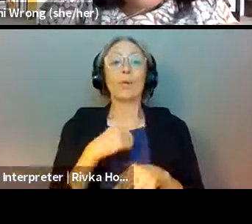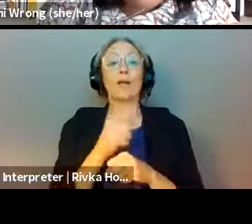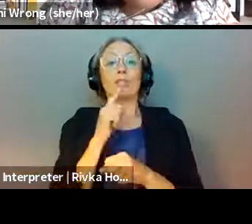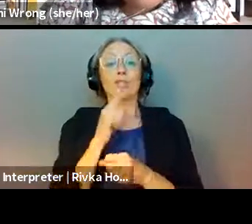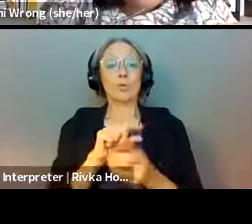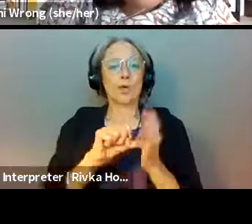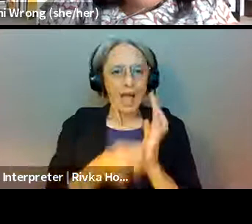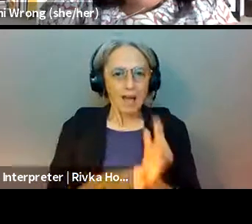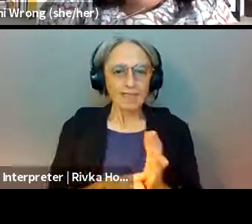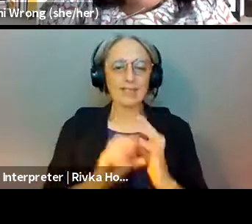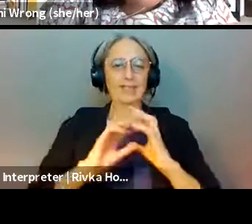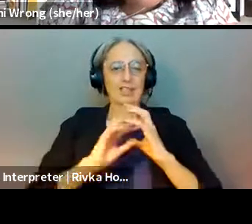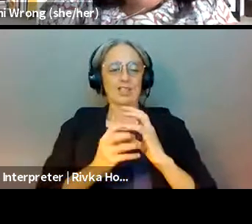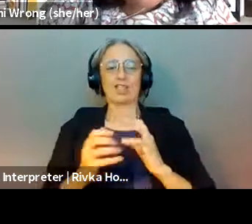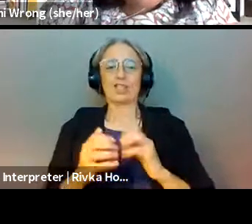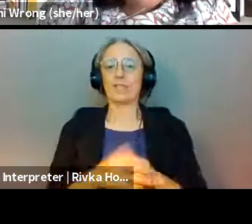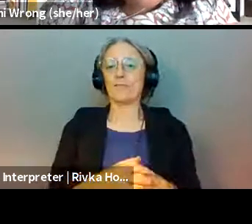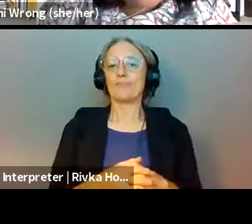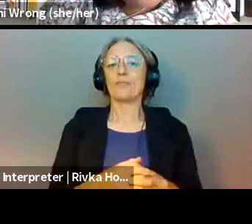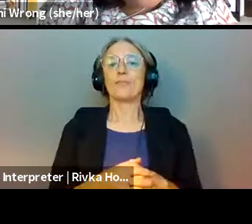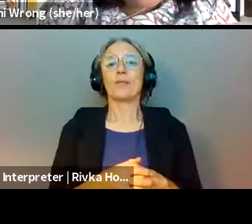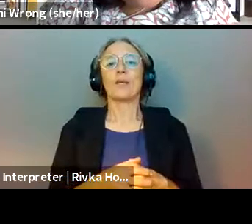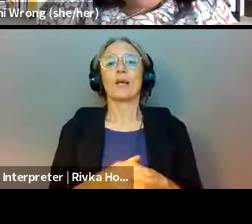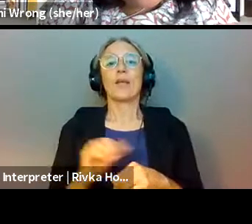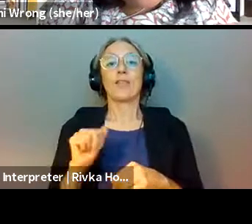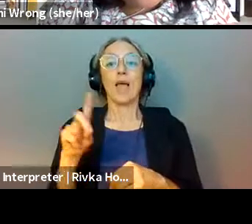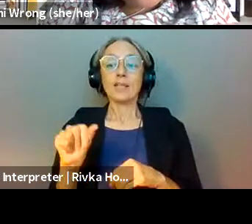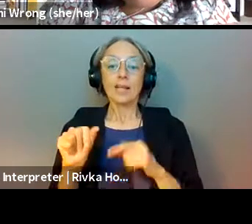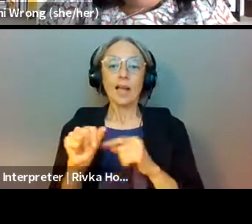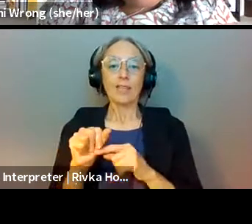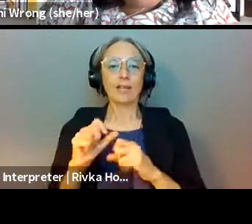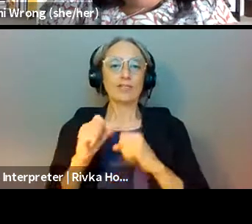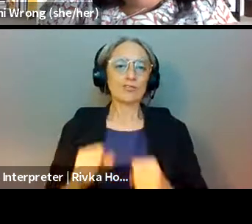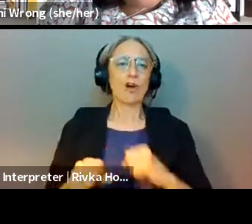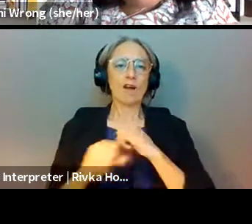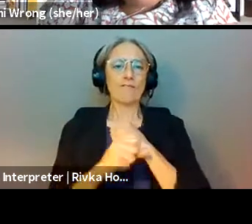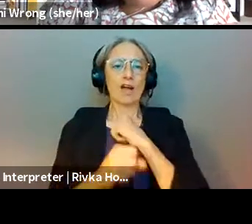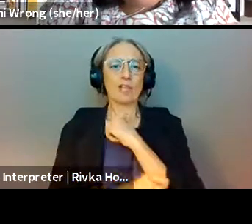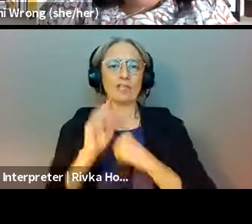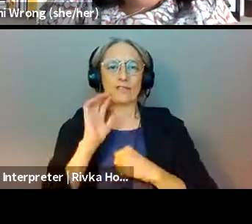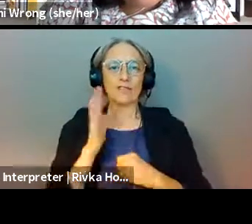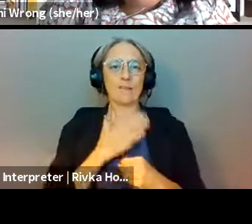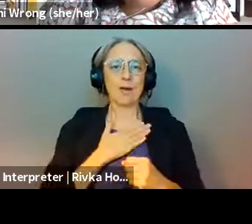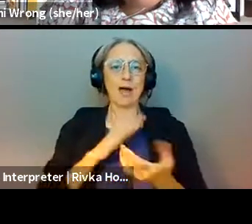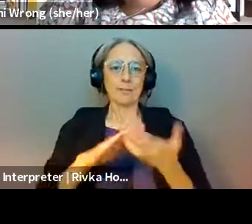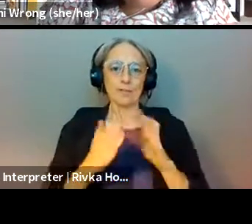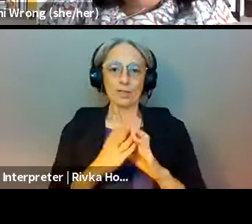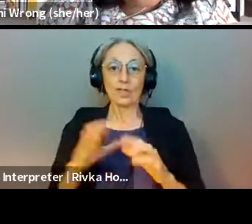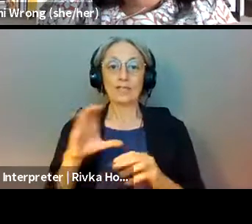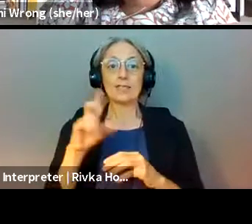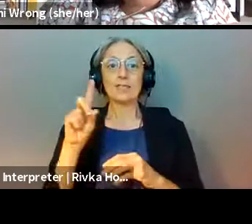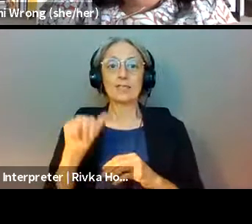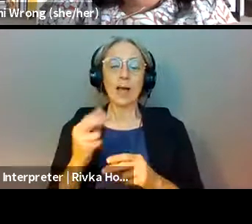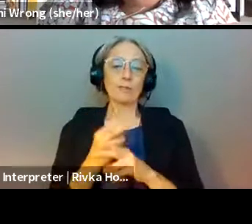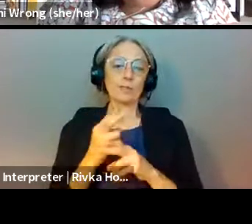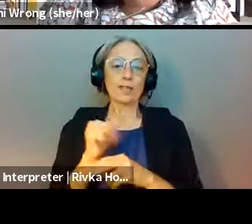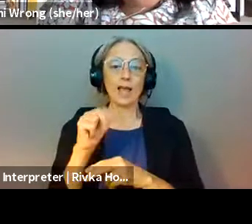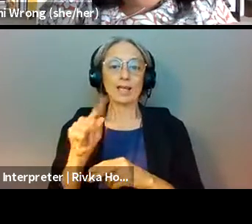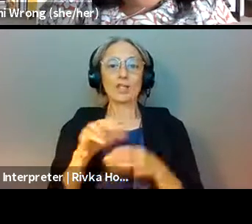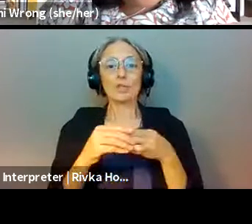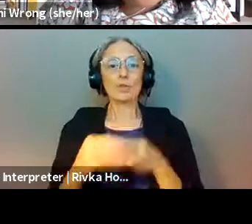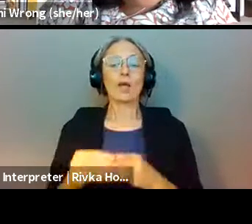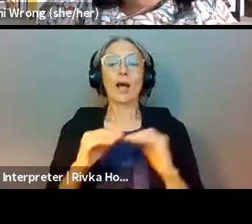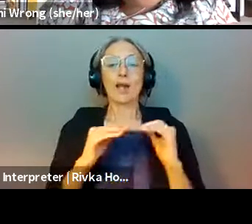intersectionality. The ADA is a cornerstone in my community. CDAP is using the ADA to guide equitable